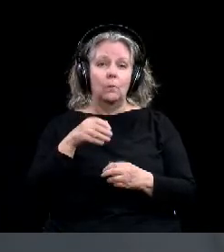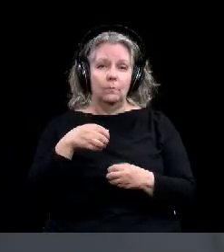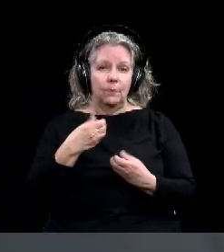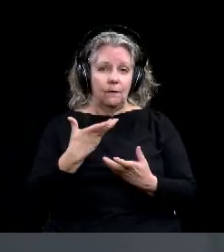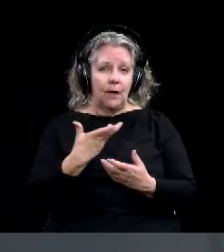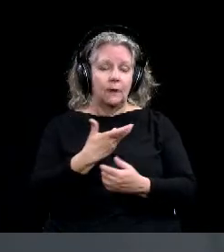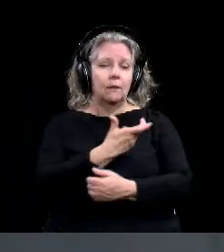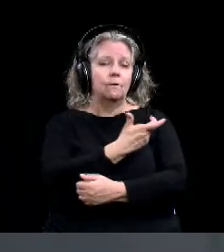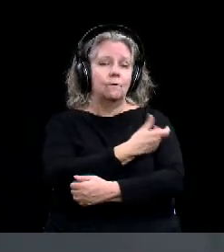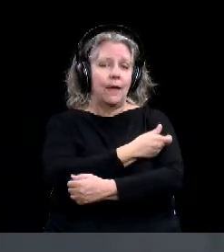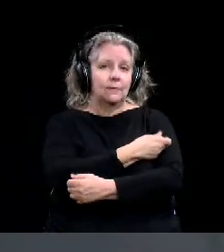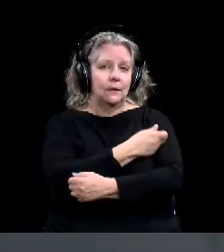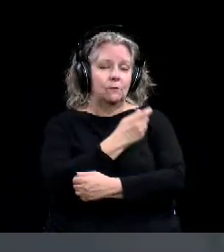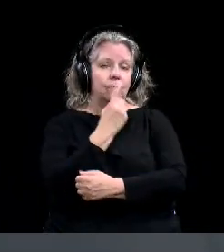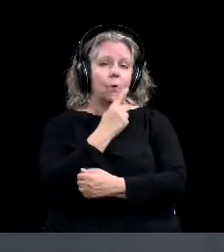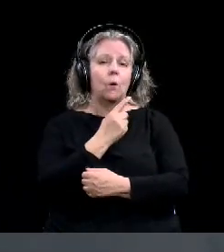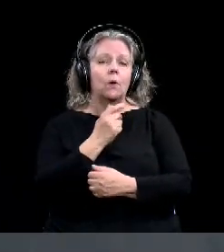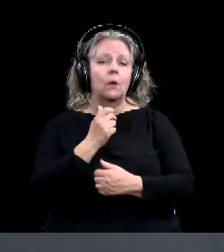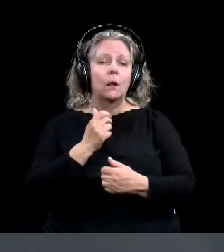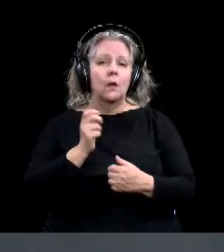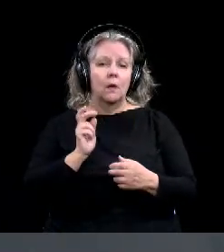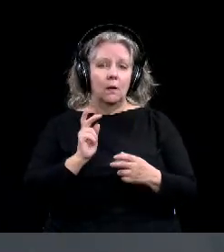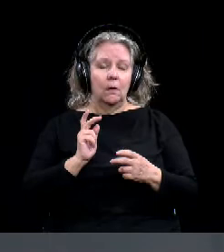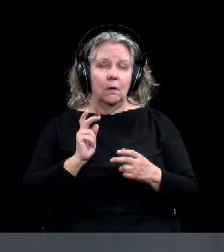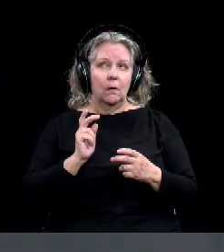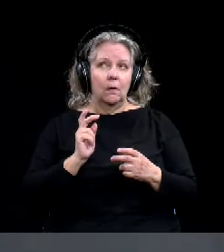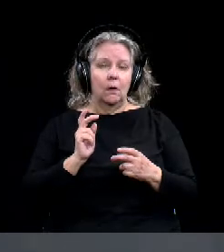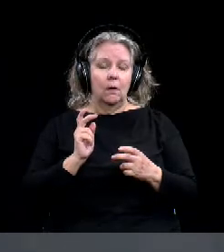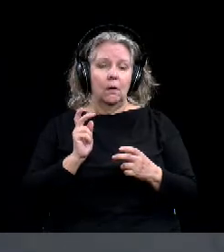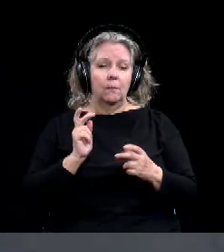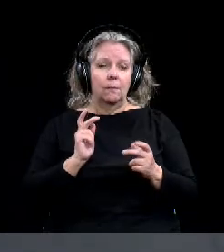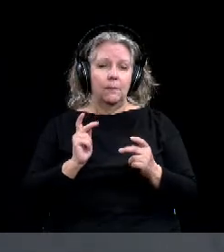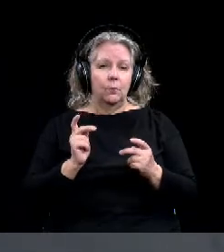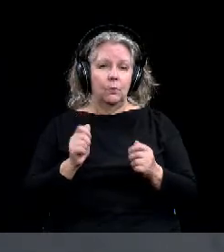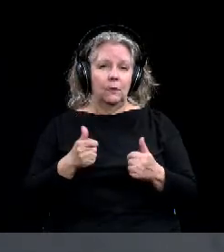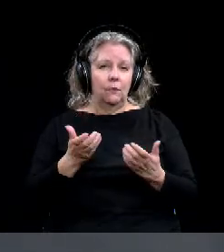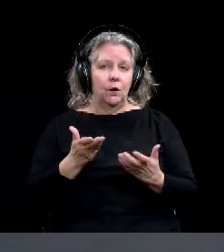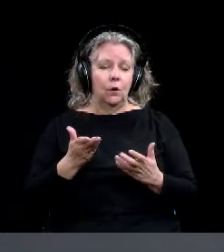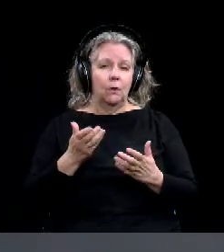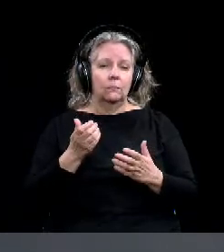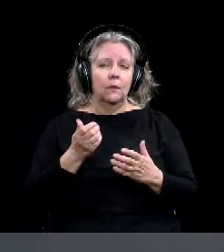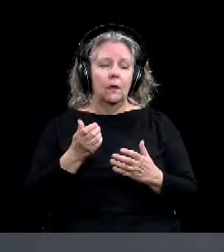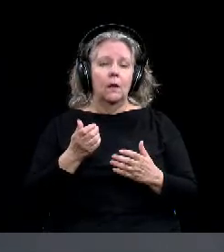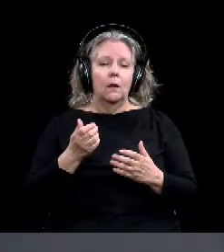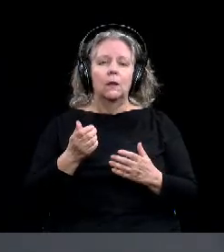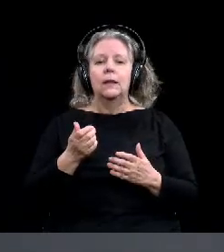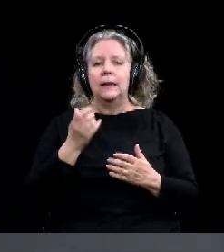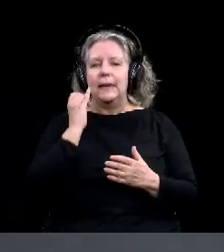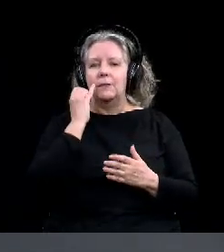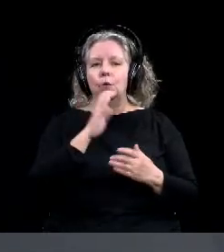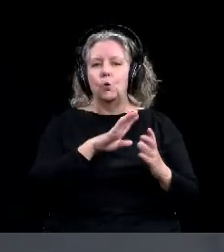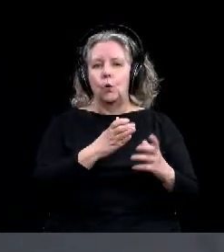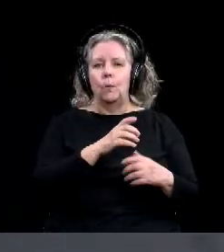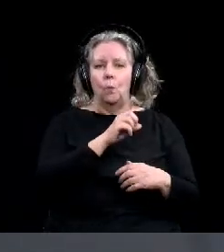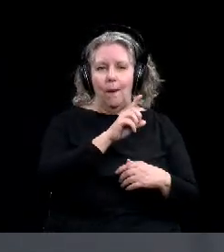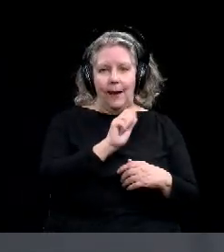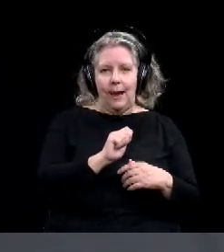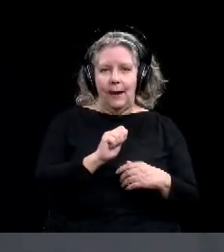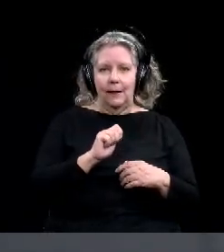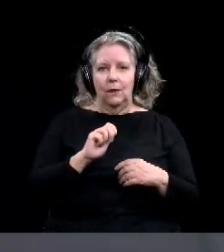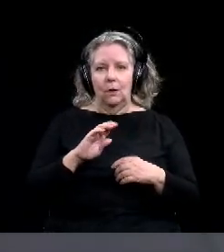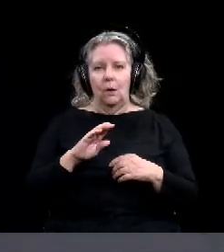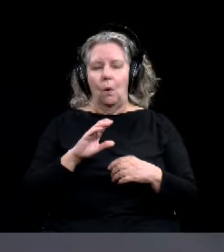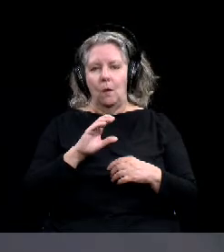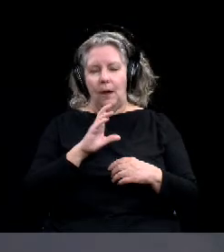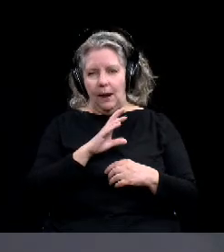Phase 1A and 1B state vaccines plans. And looking at the amount of